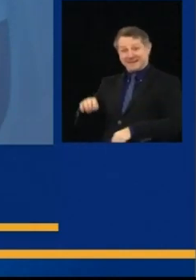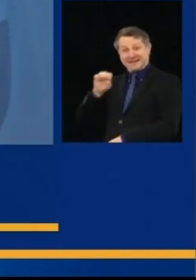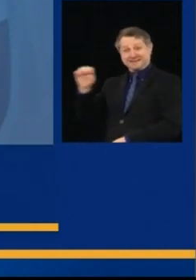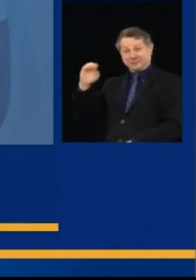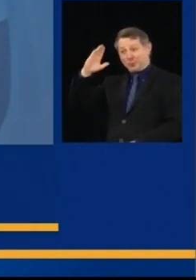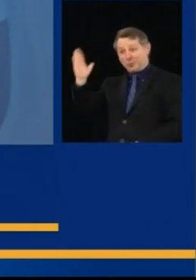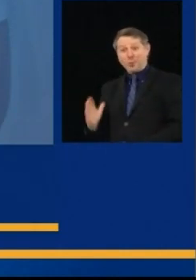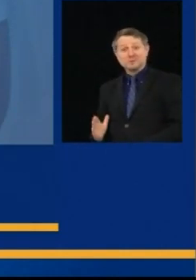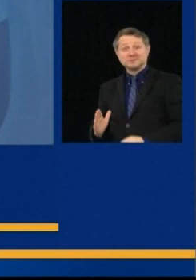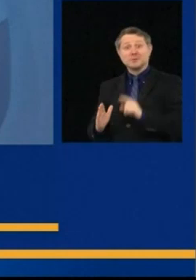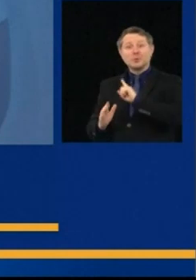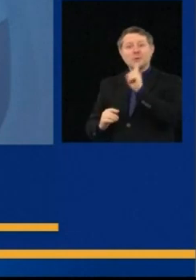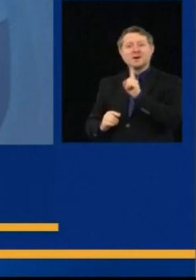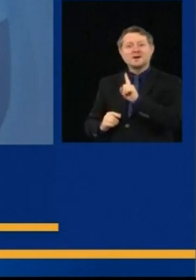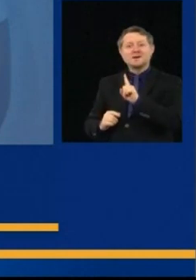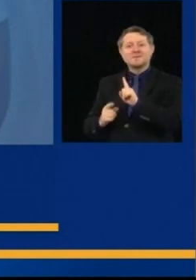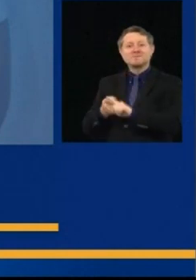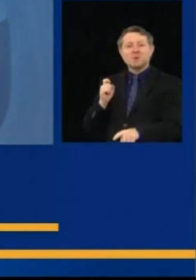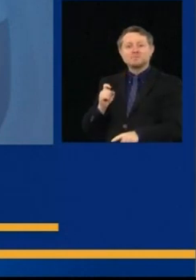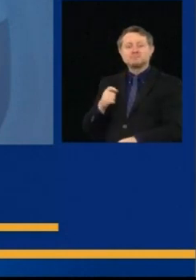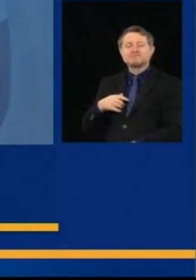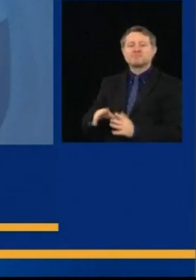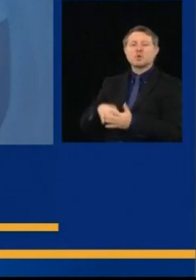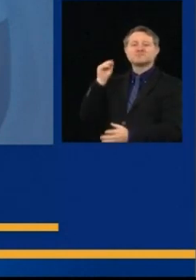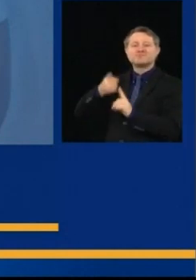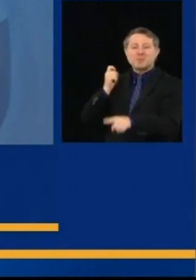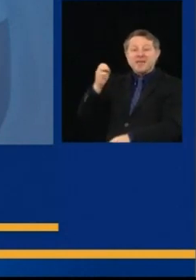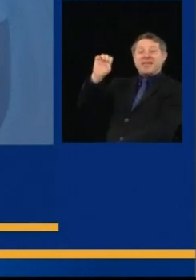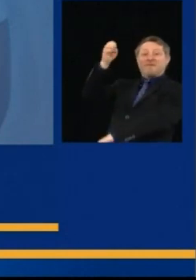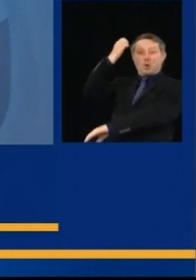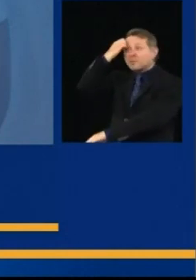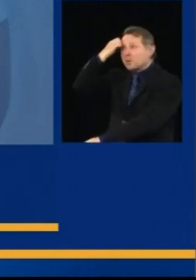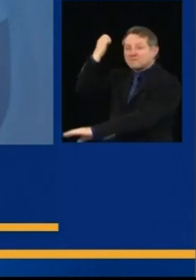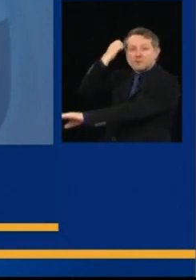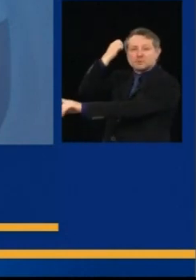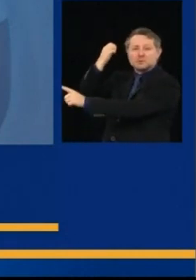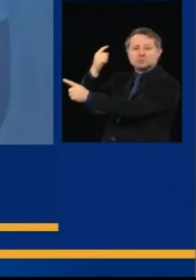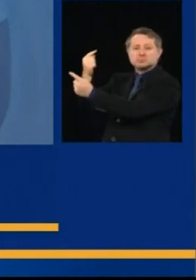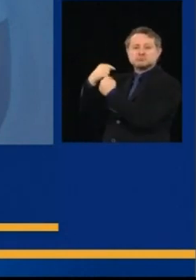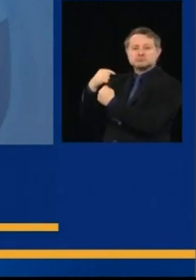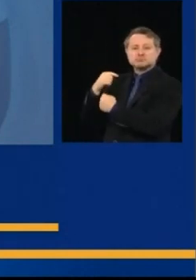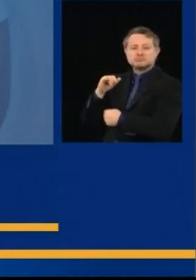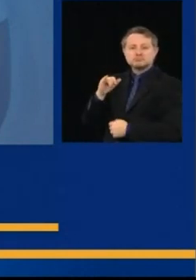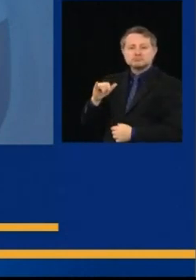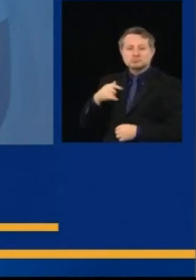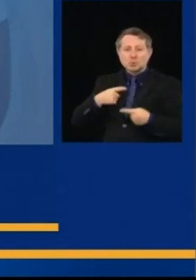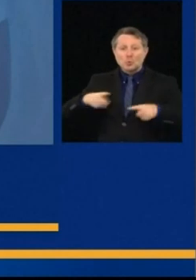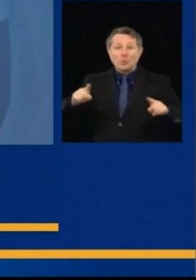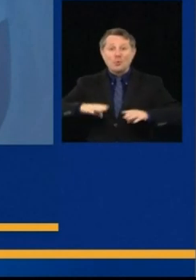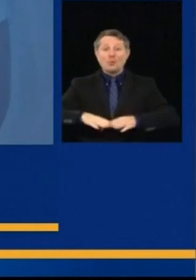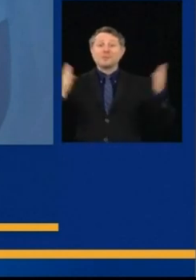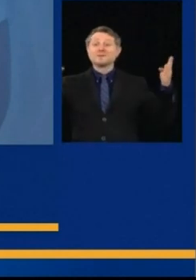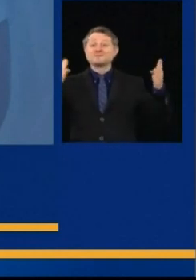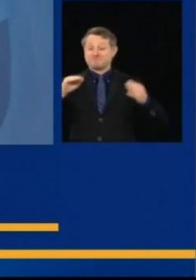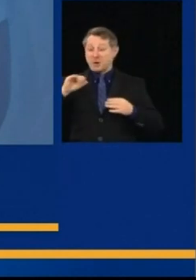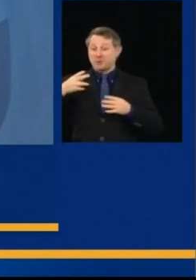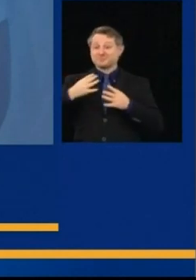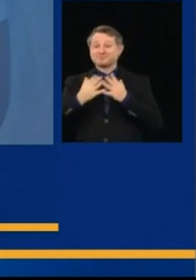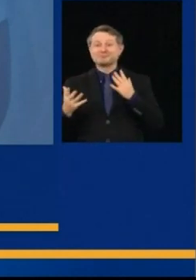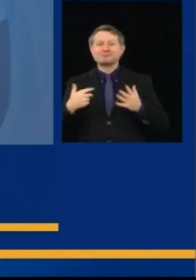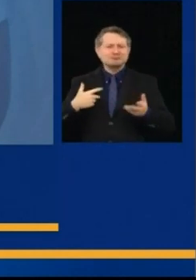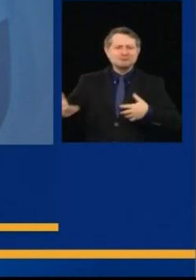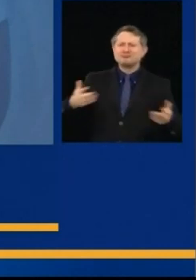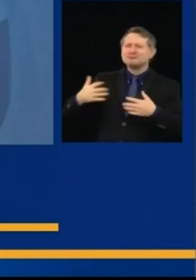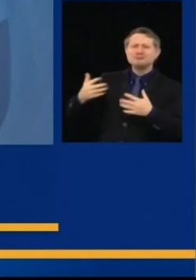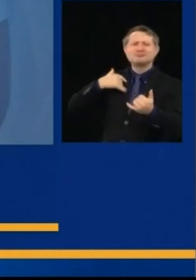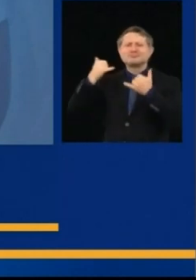from Europe. I talked to everyone all day long. In the beginning of this, nobody ever said it's coming from